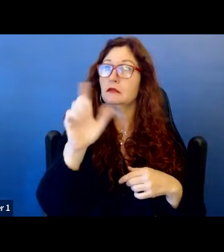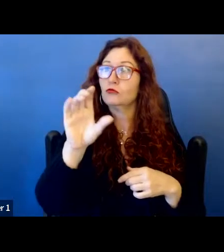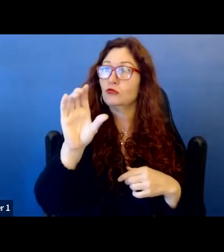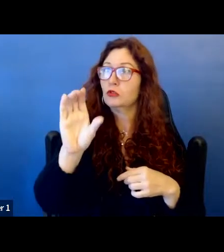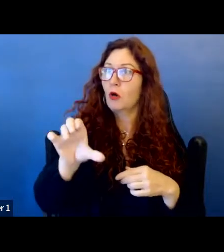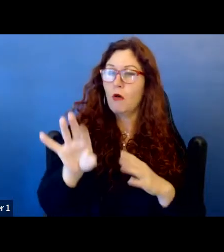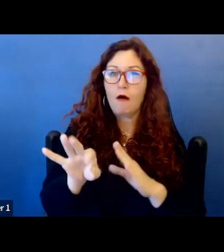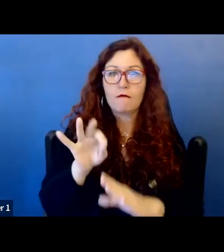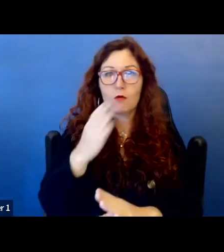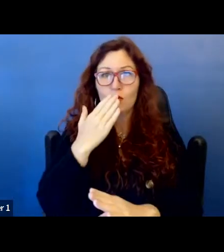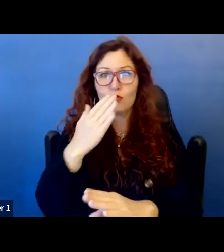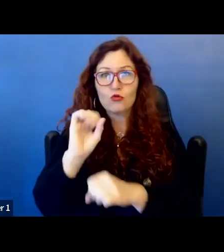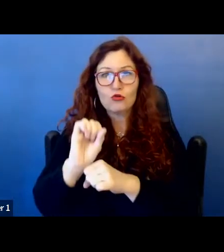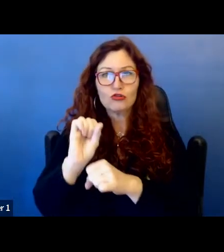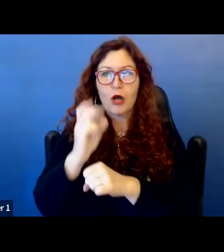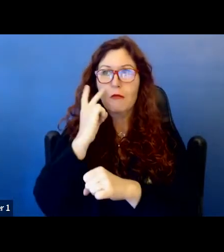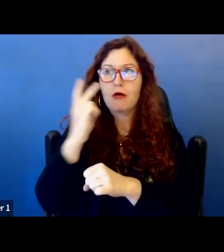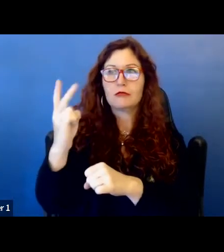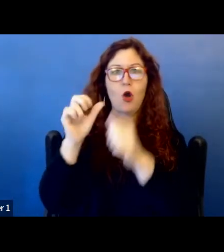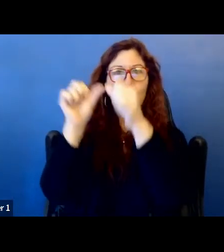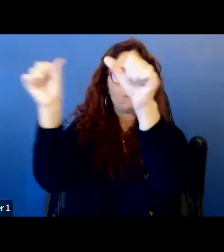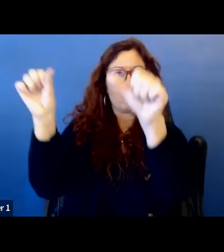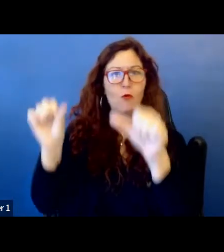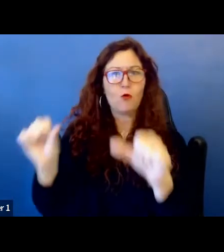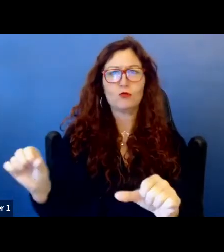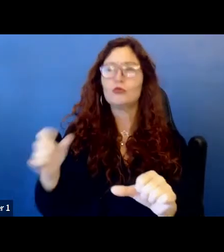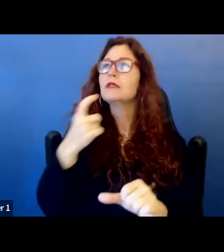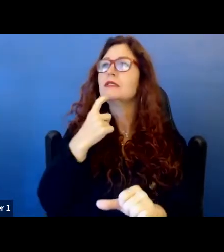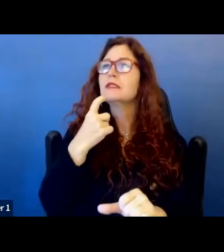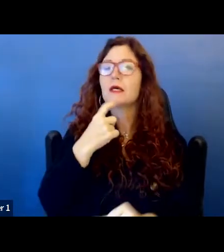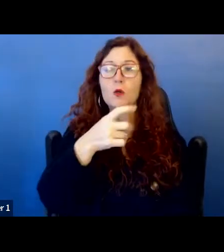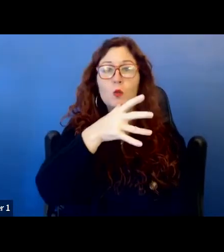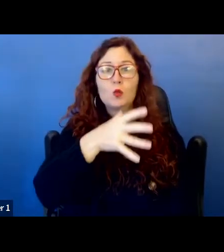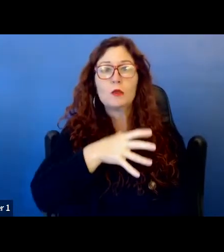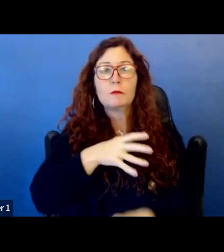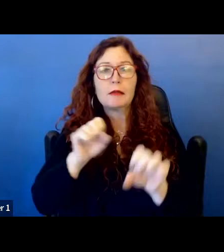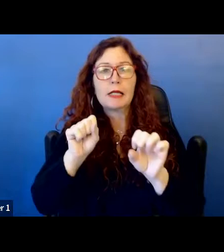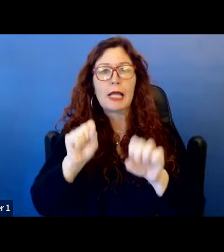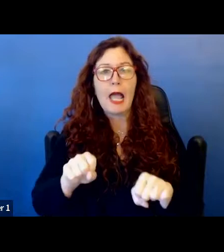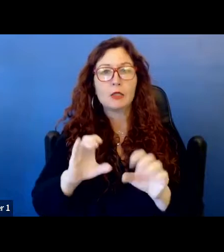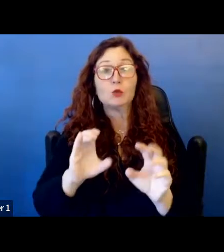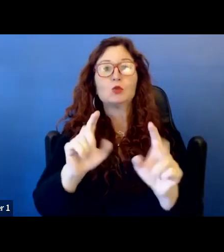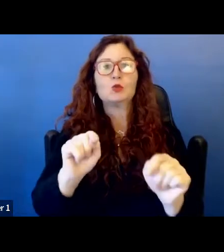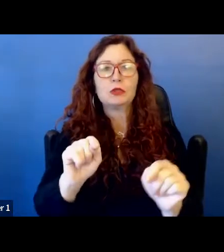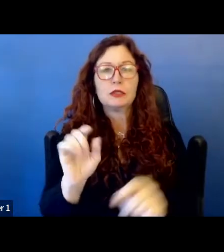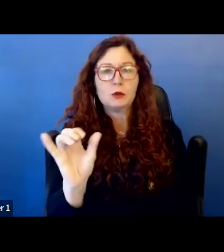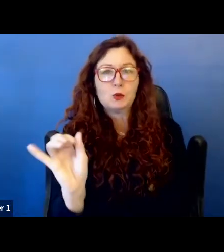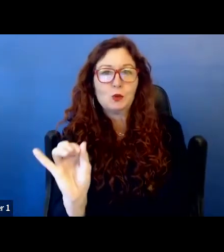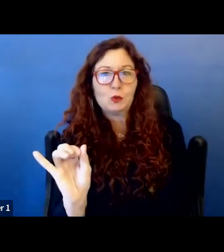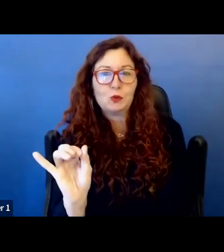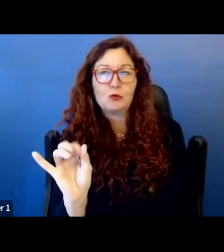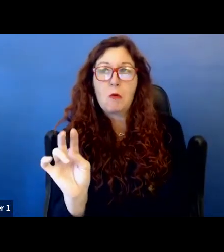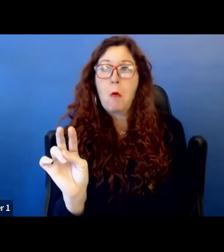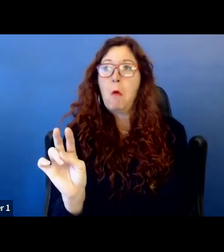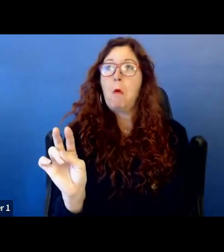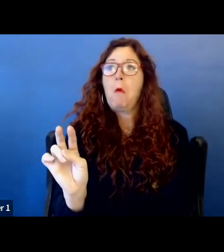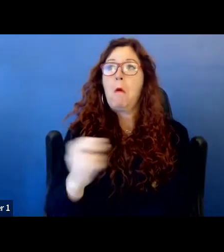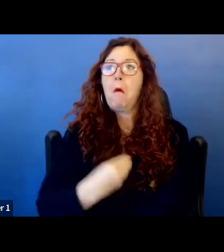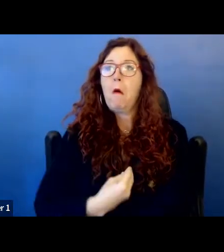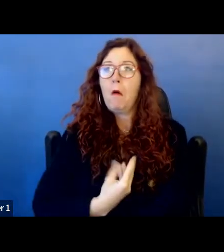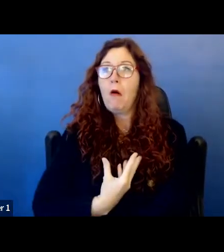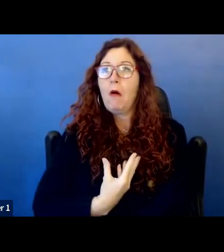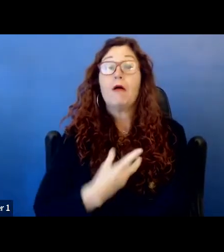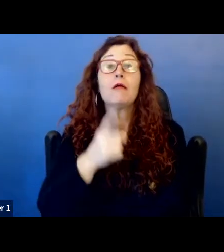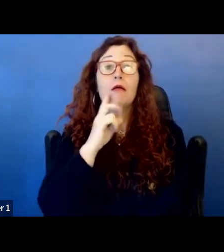um women can do it too i entered the trades back in 2000 and